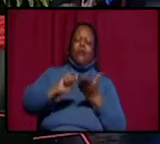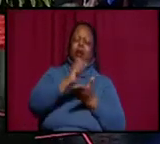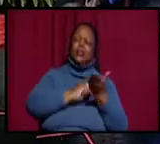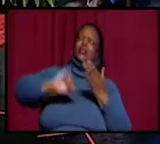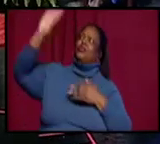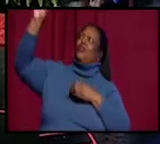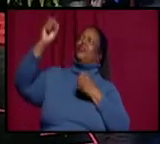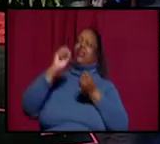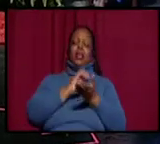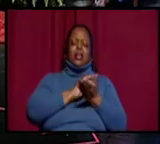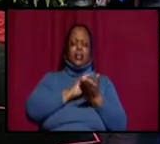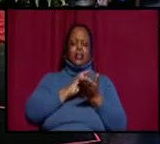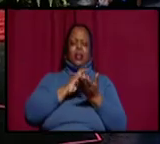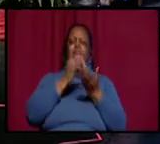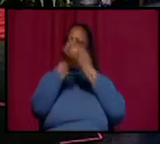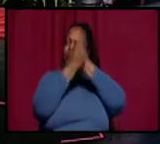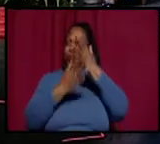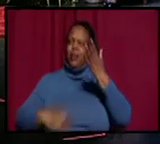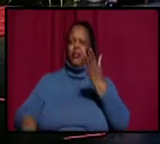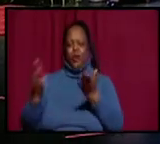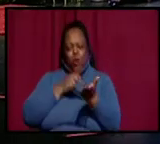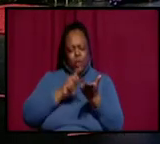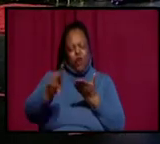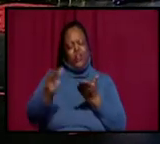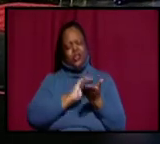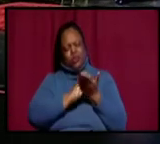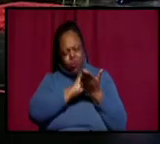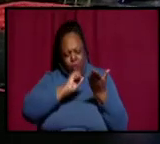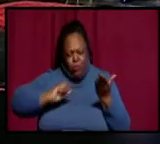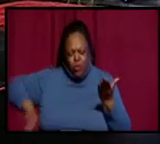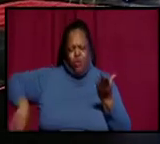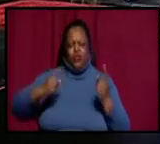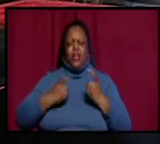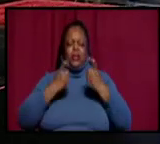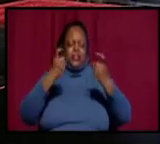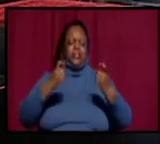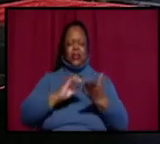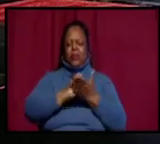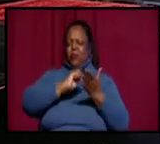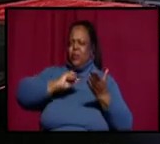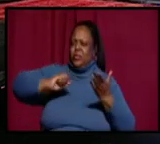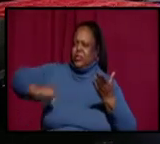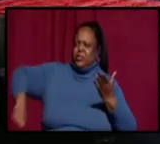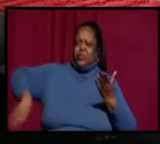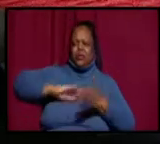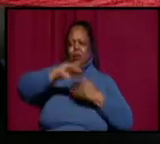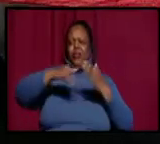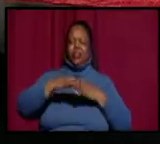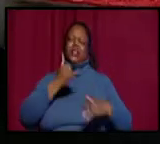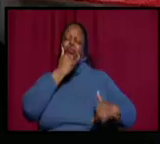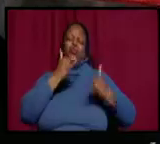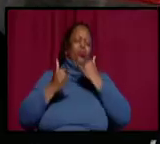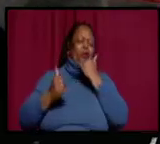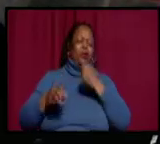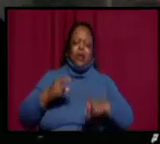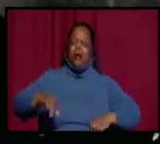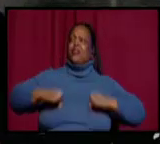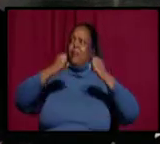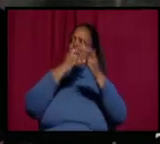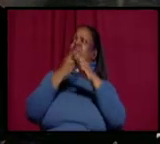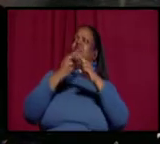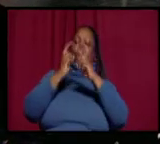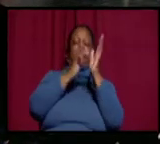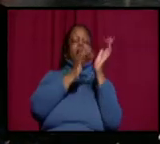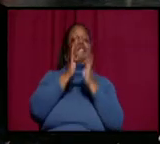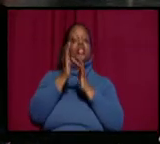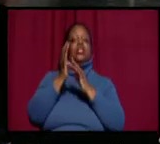blood. Purify us. Cleanse us from our sins. Take away our iniquities. Blot out our transgressions. In the mighty name